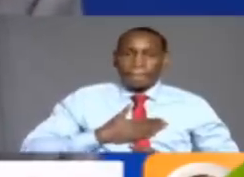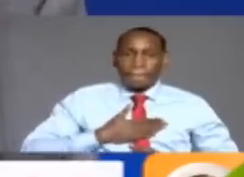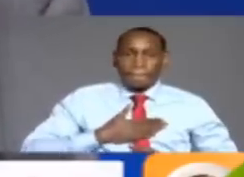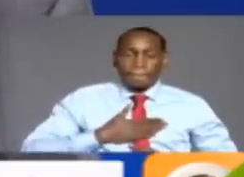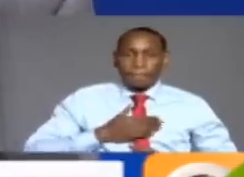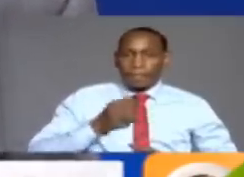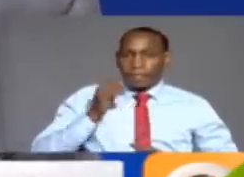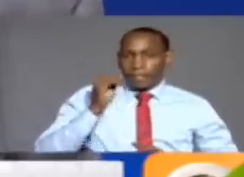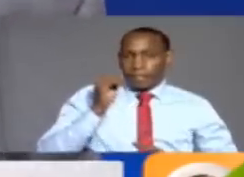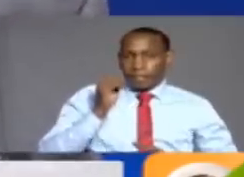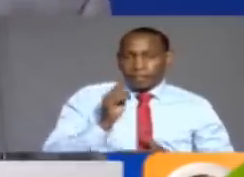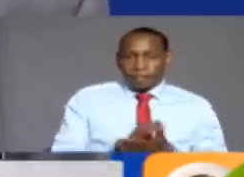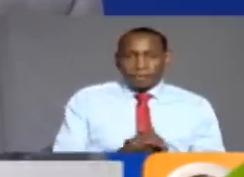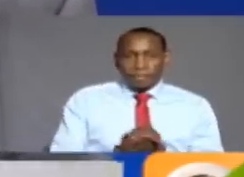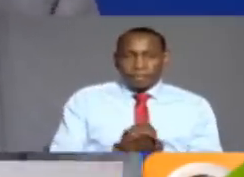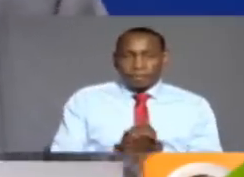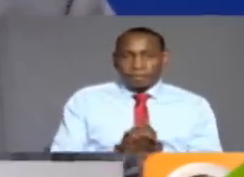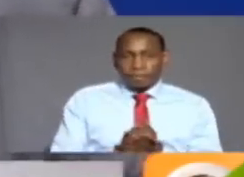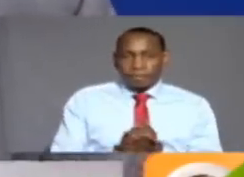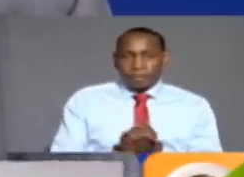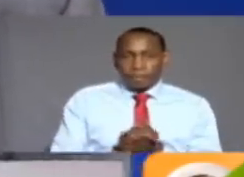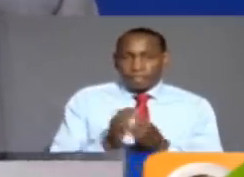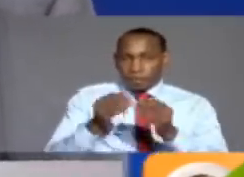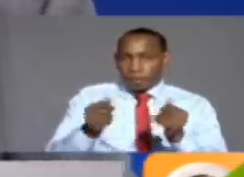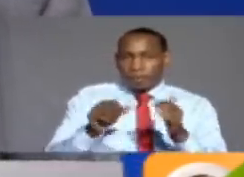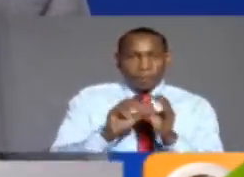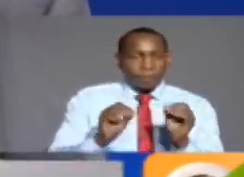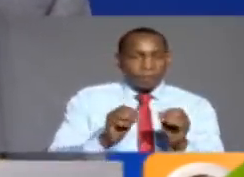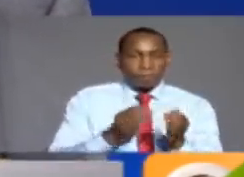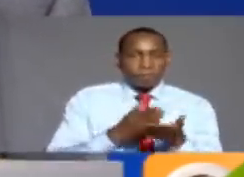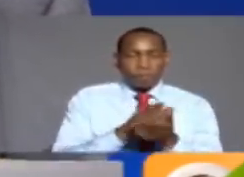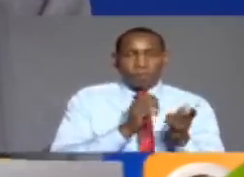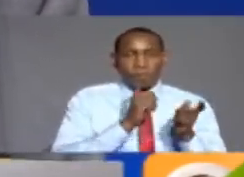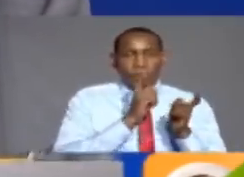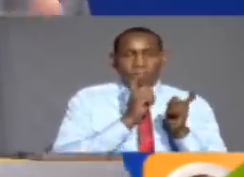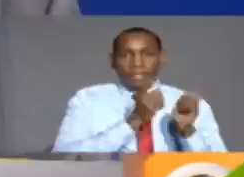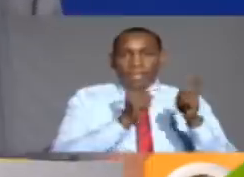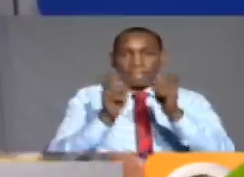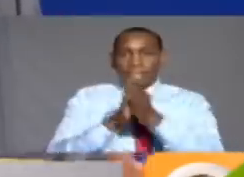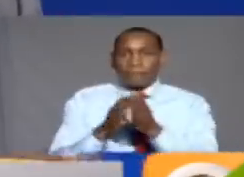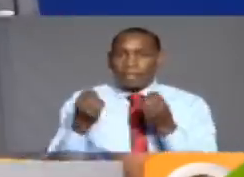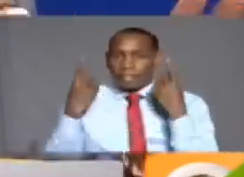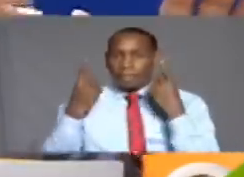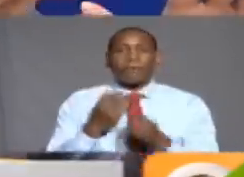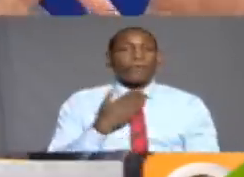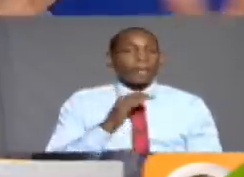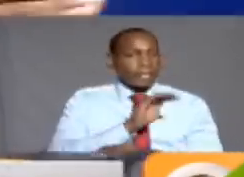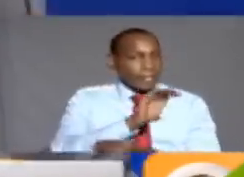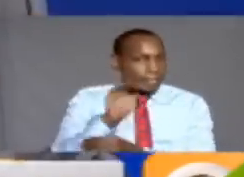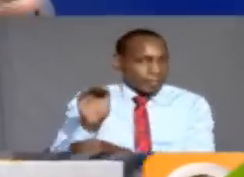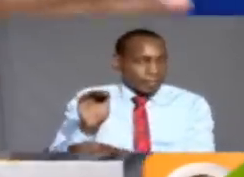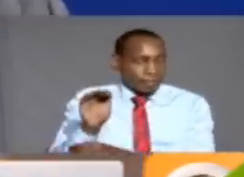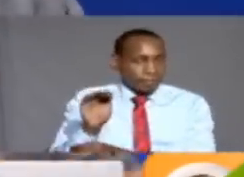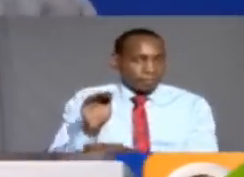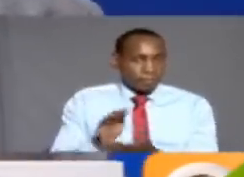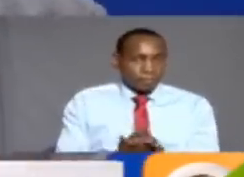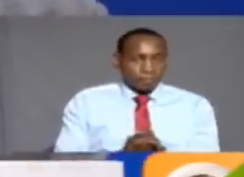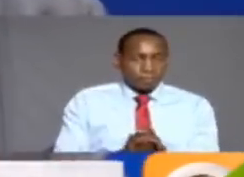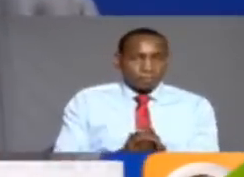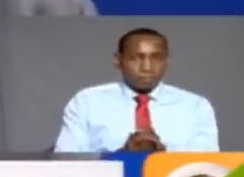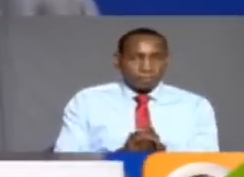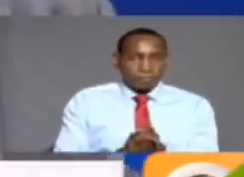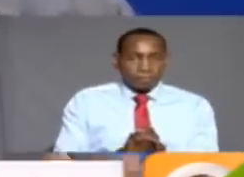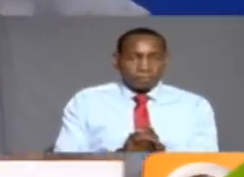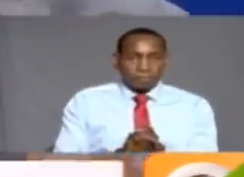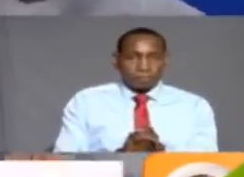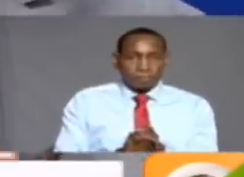We are not going to get our voters better by Kieleweke, Tangataga, and all this. Yeah. I really want to ask, truly, Nyumahema Tuonge, my